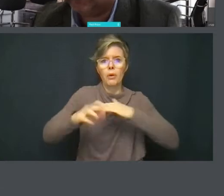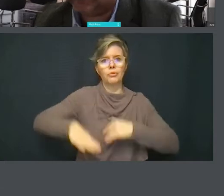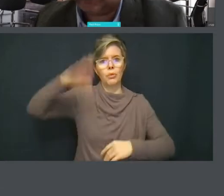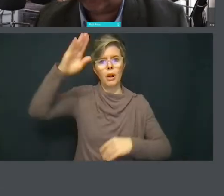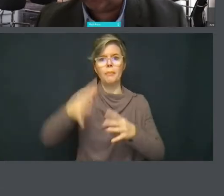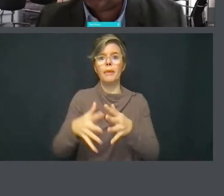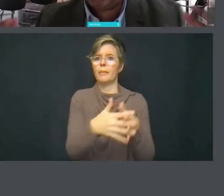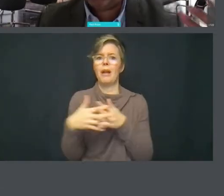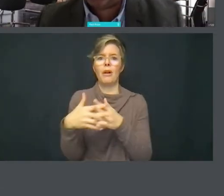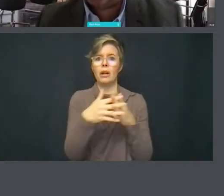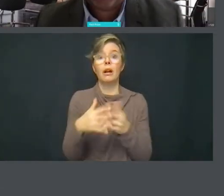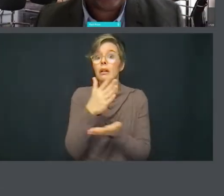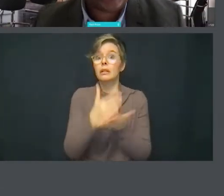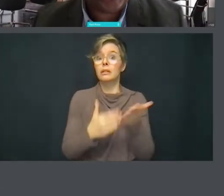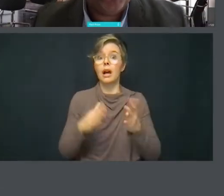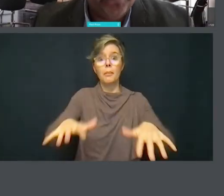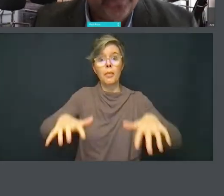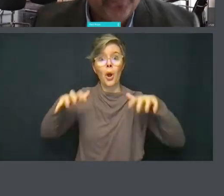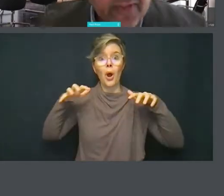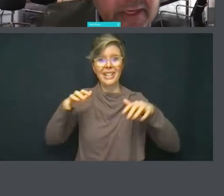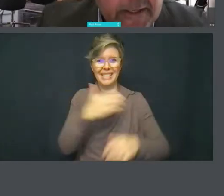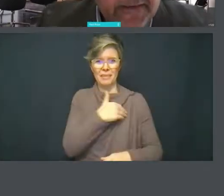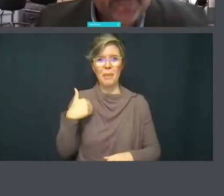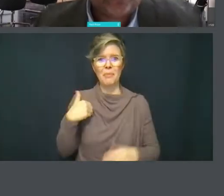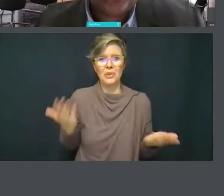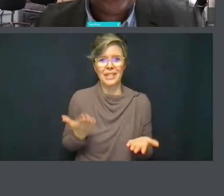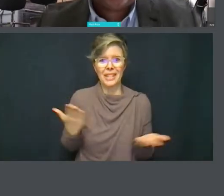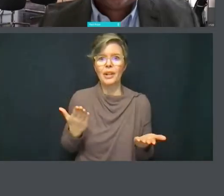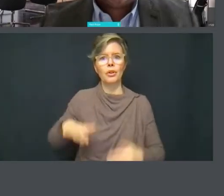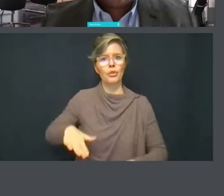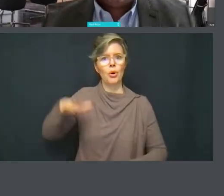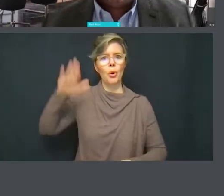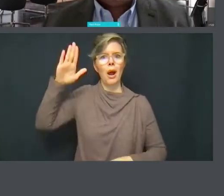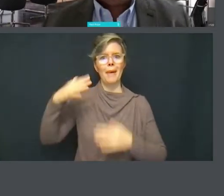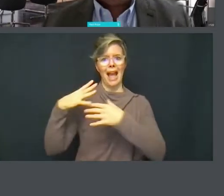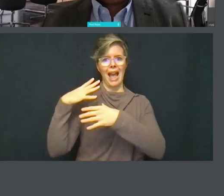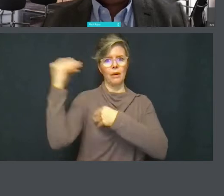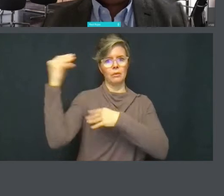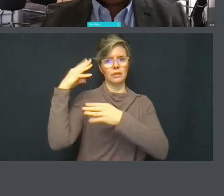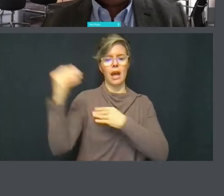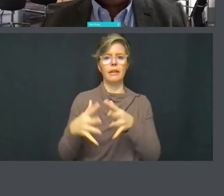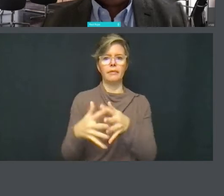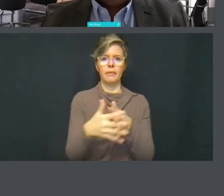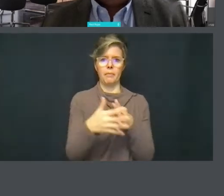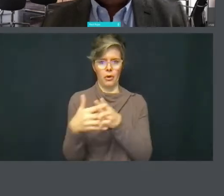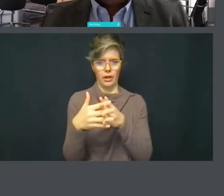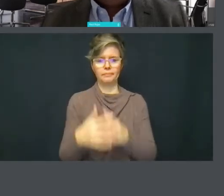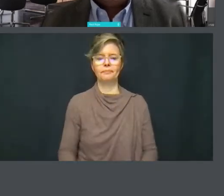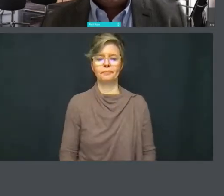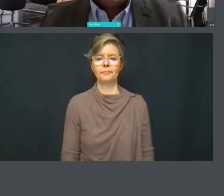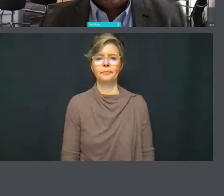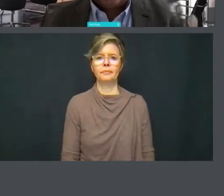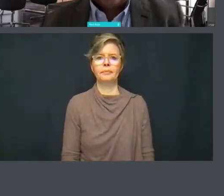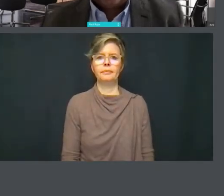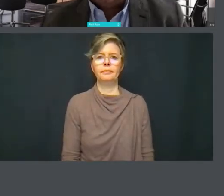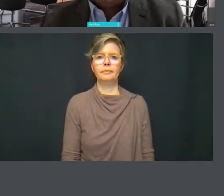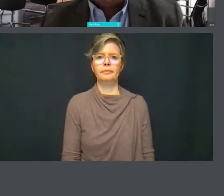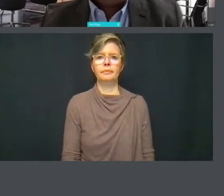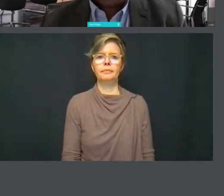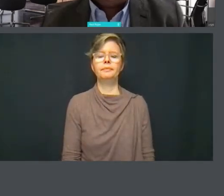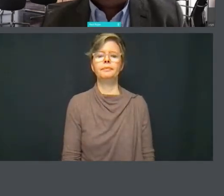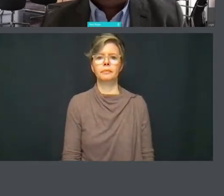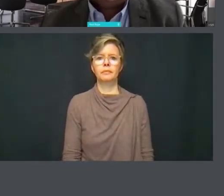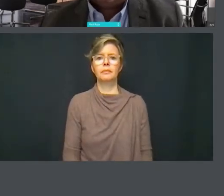of the world, which I think is terribly exciting. One of the things that you'll notice in my talk today is I'm going to be pretty focused